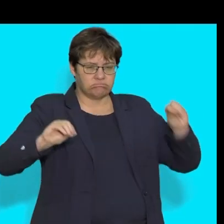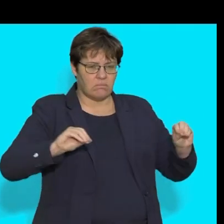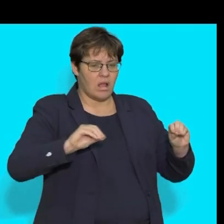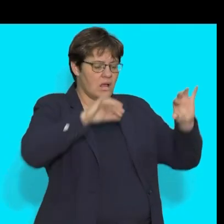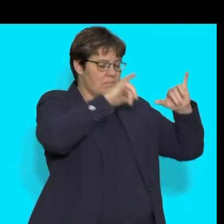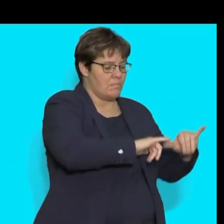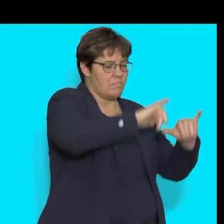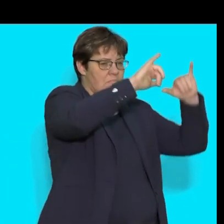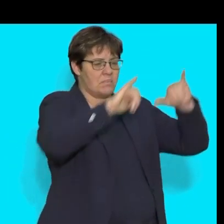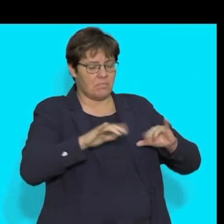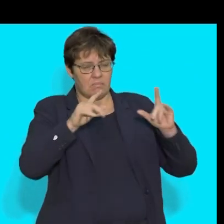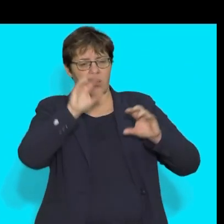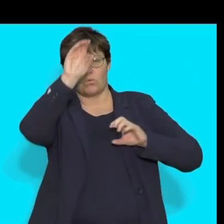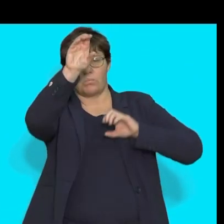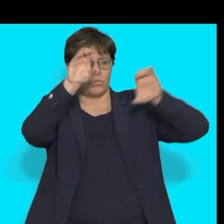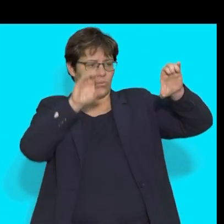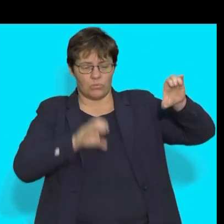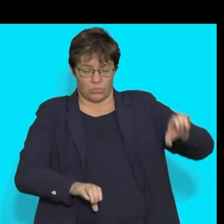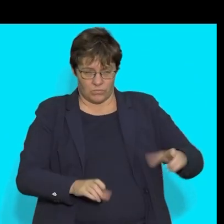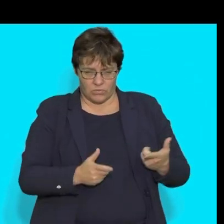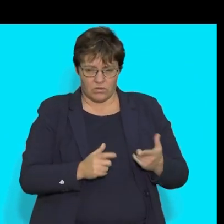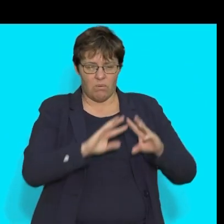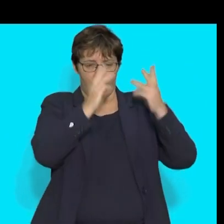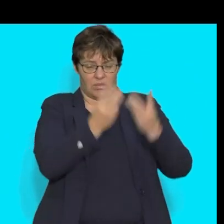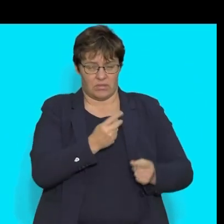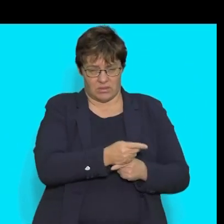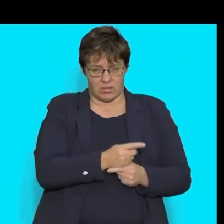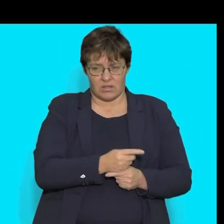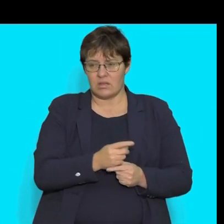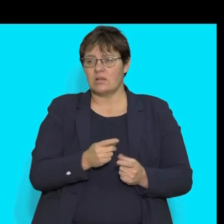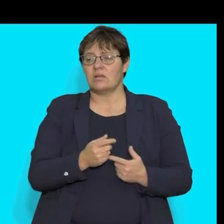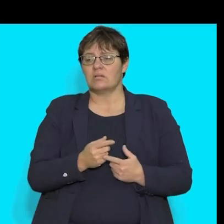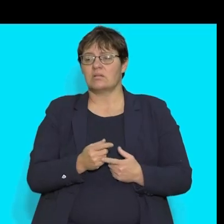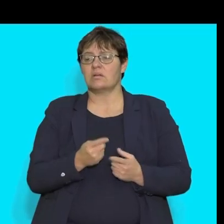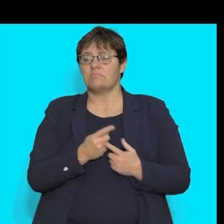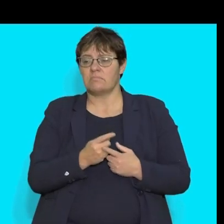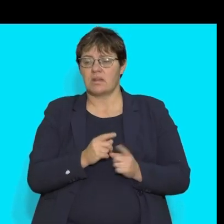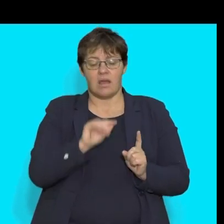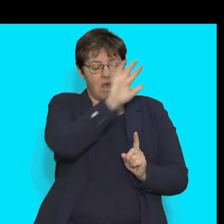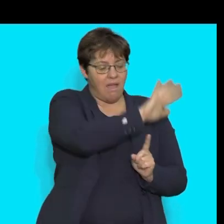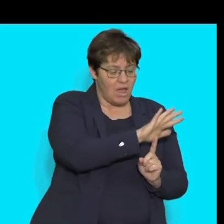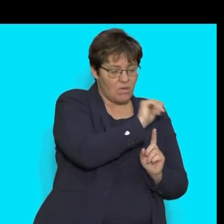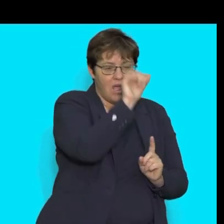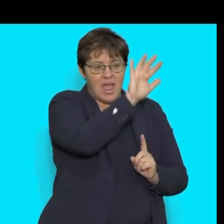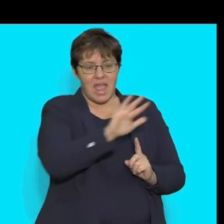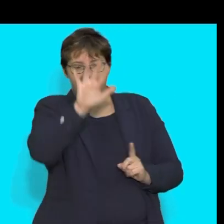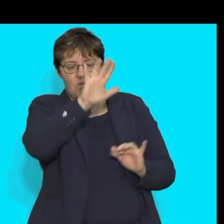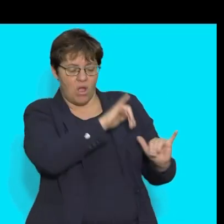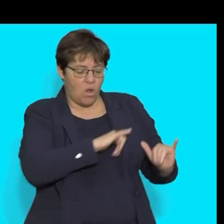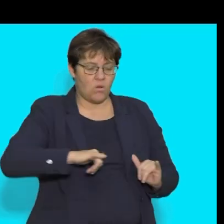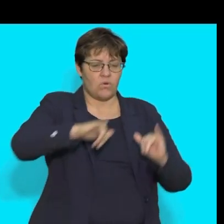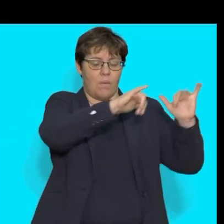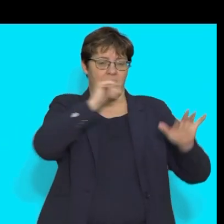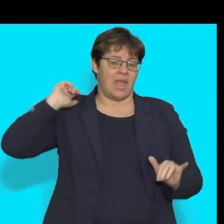distributed on Earth and the significance that similar species of individuals around different continents share